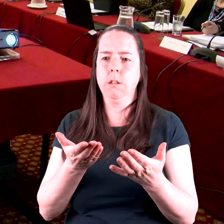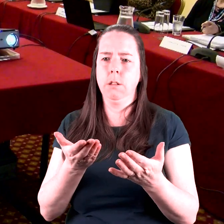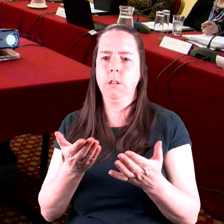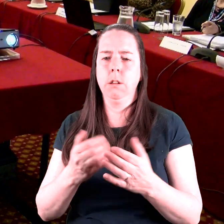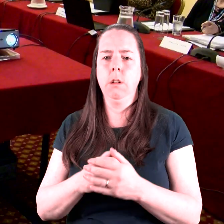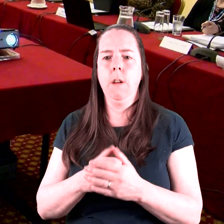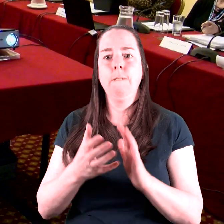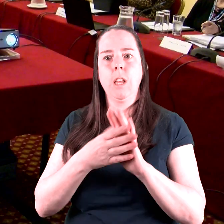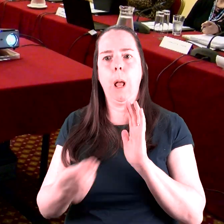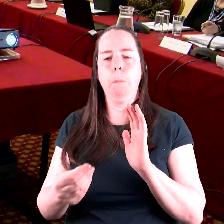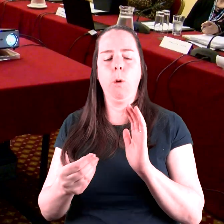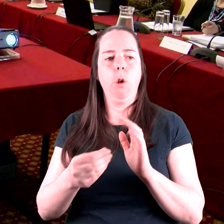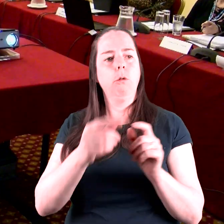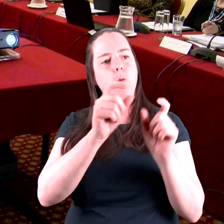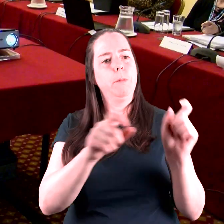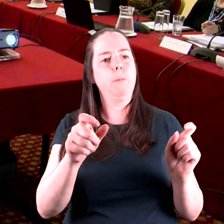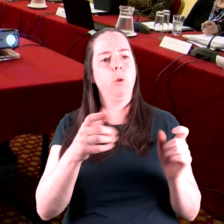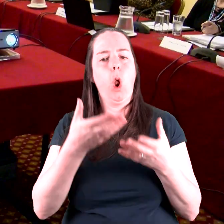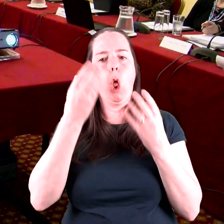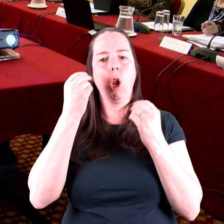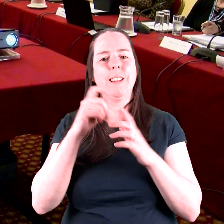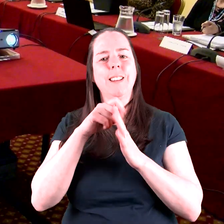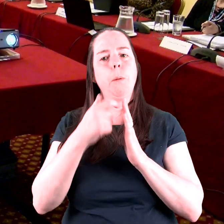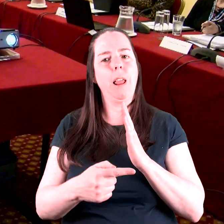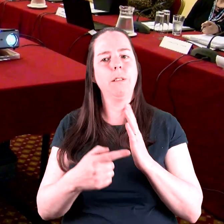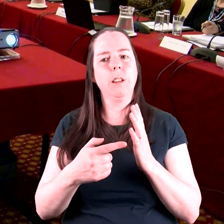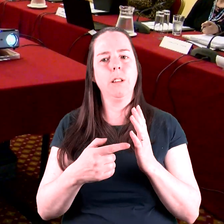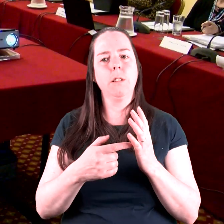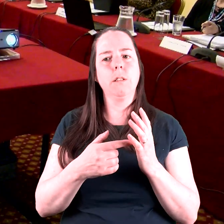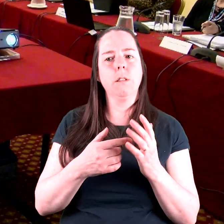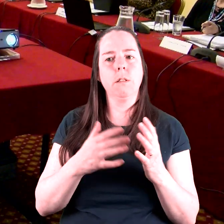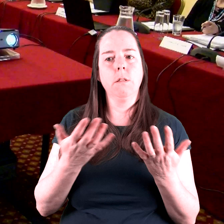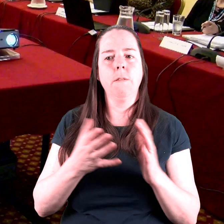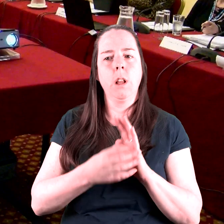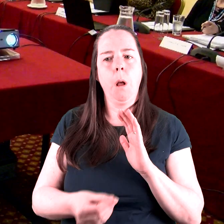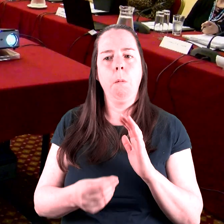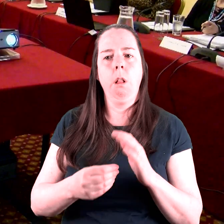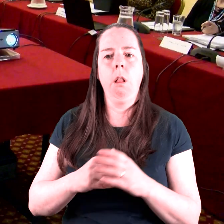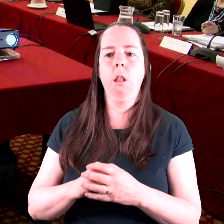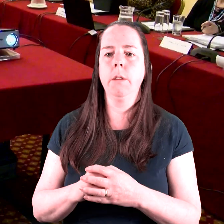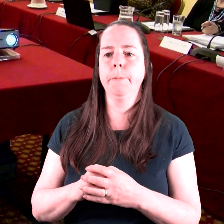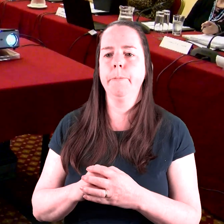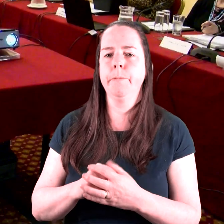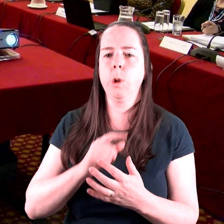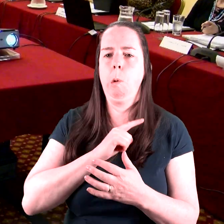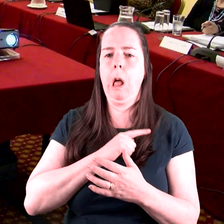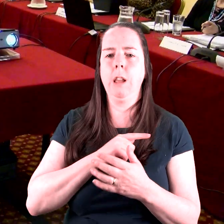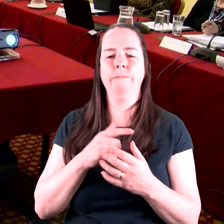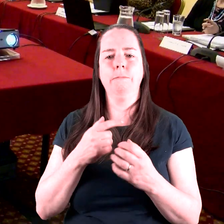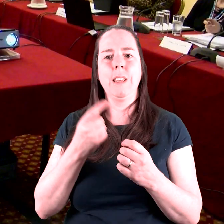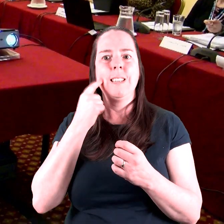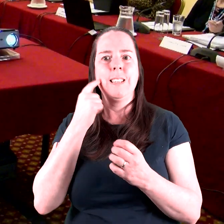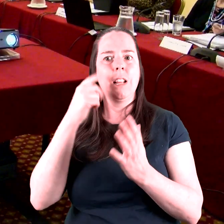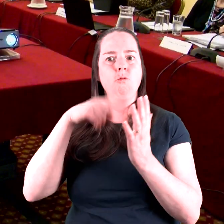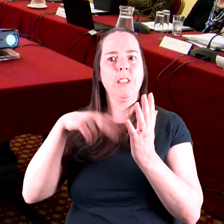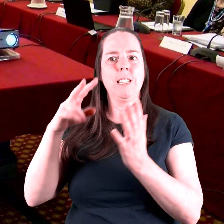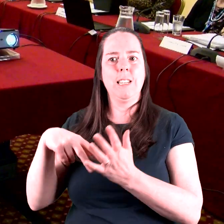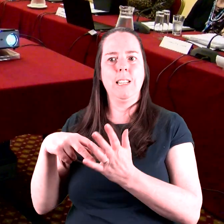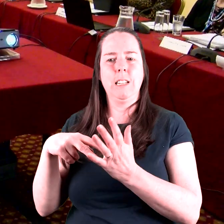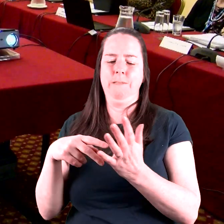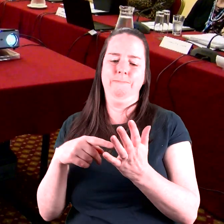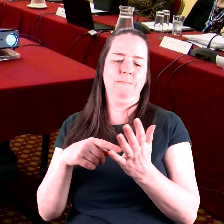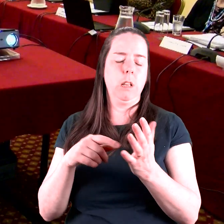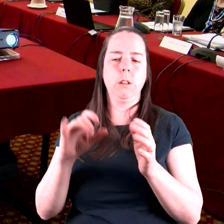guts of this strategy, for example, to people with learning disabilities in particular, because obviously easy read versions